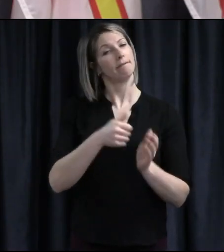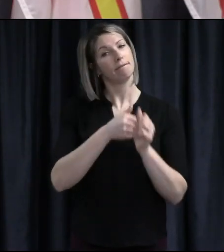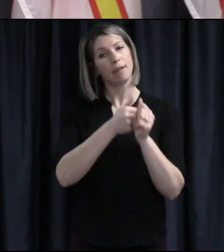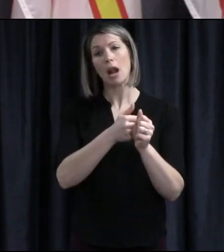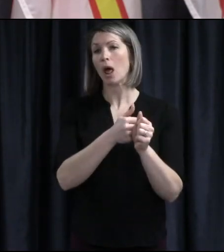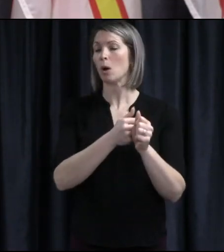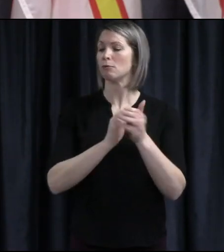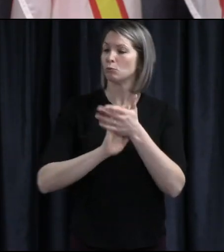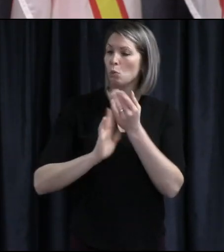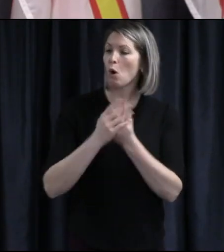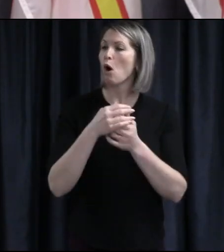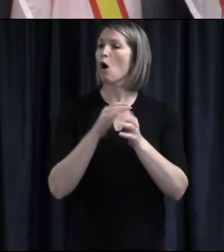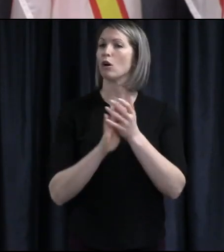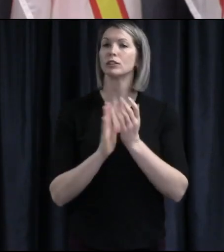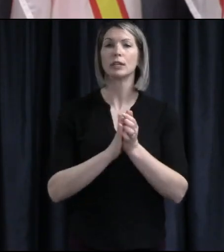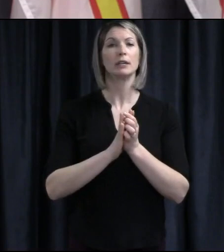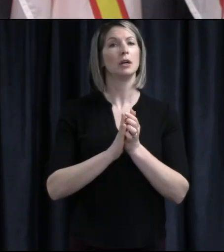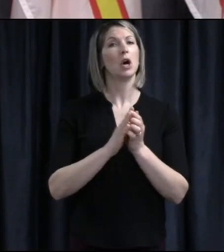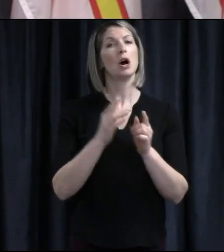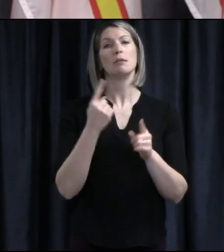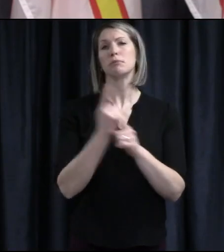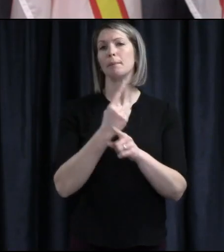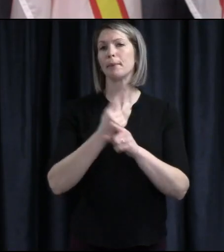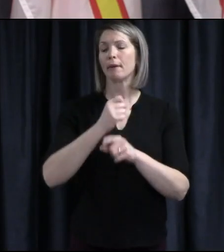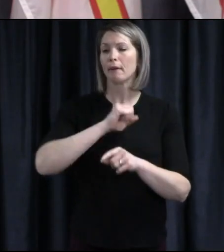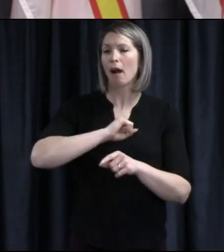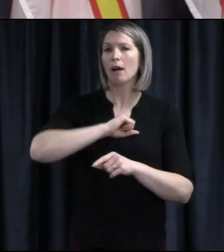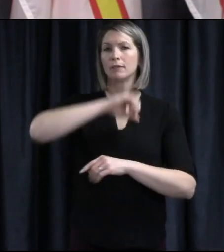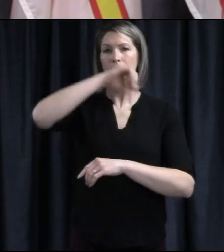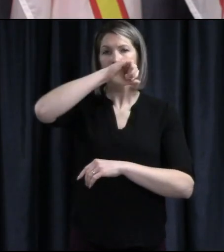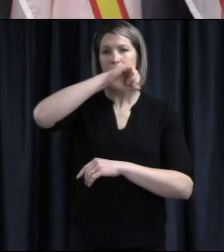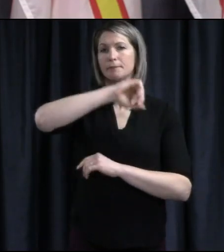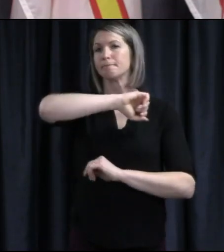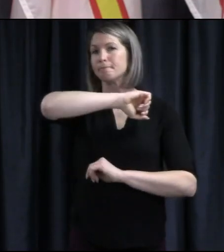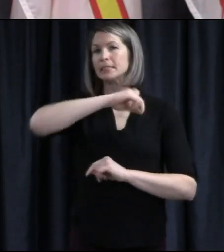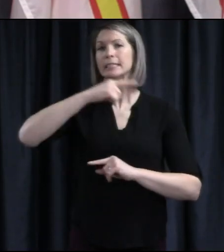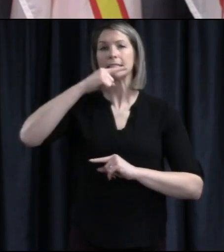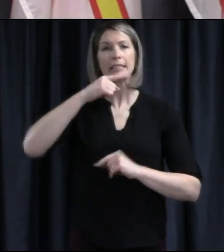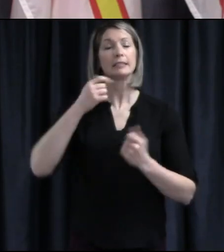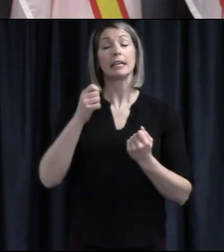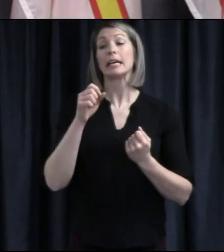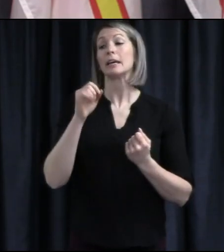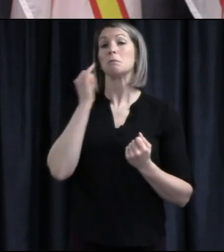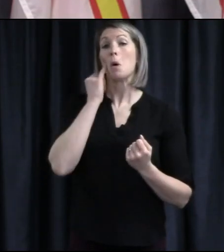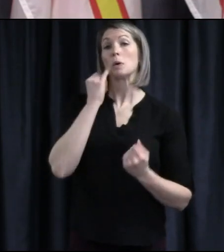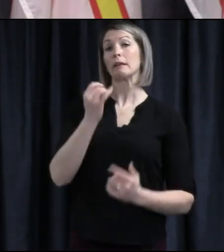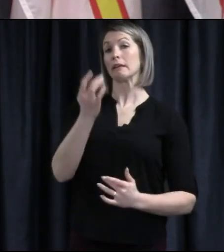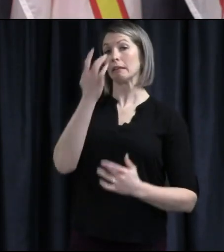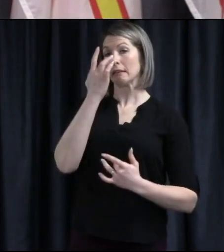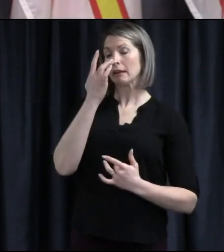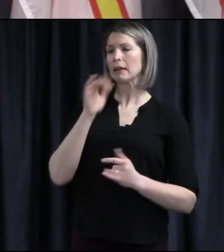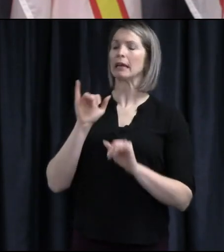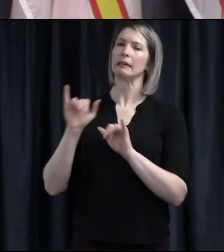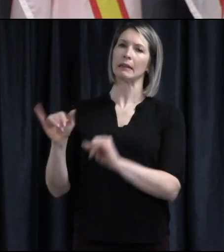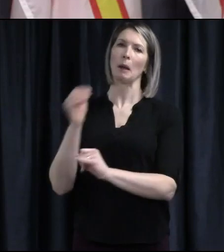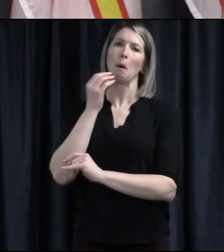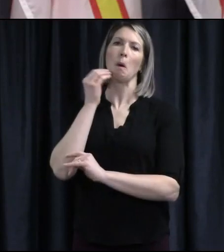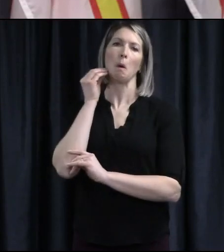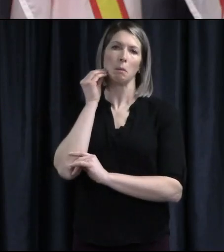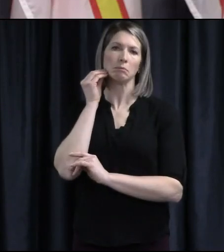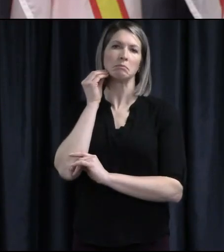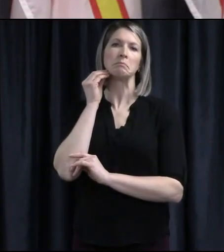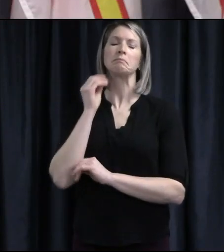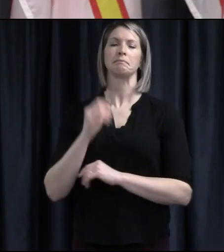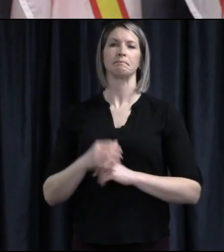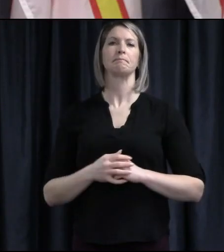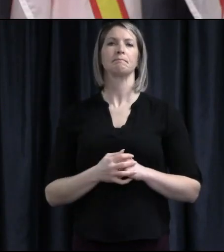practicing good cough, sneeze etiquette. Really should be staying home if they're not feeling well. And all of that will help to protect the people who are